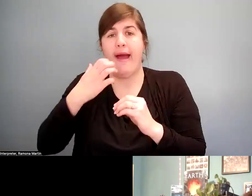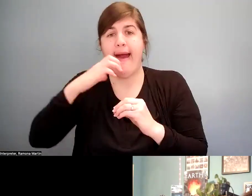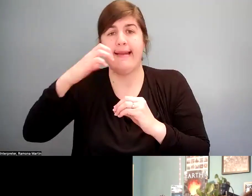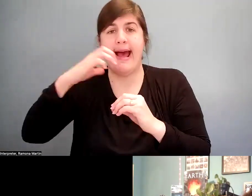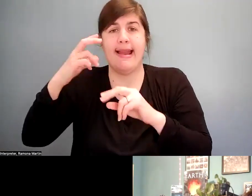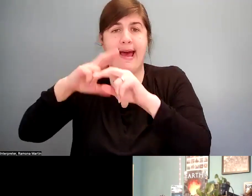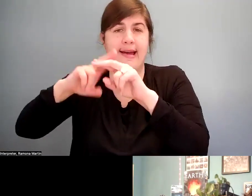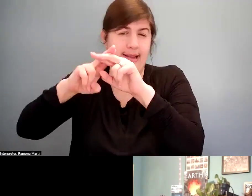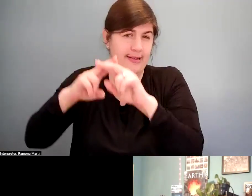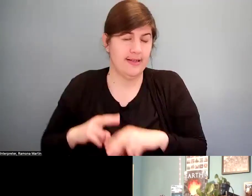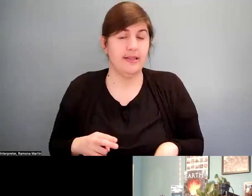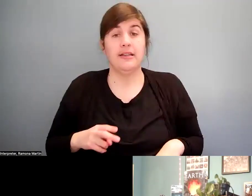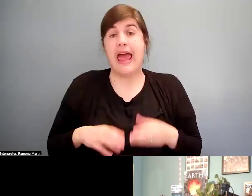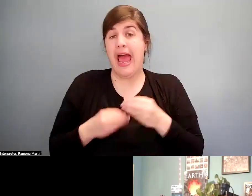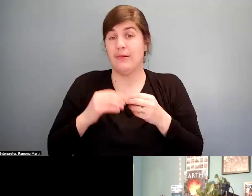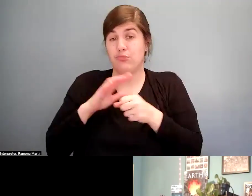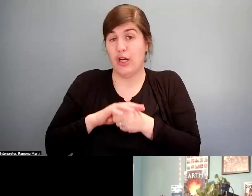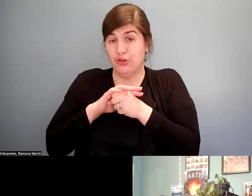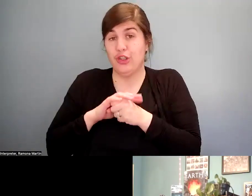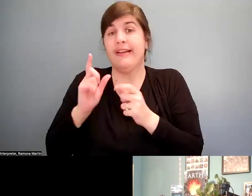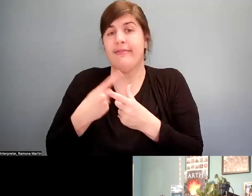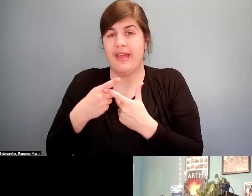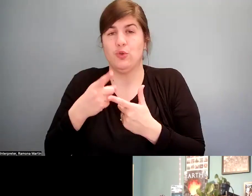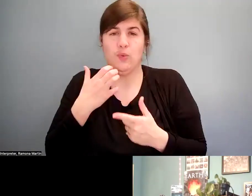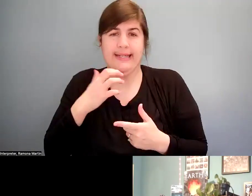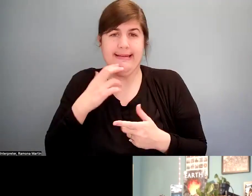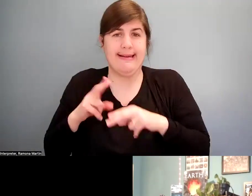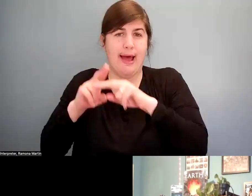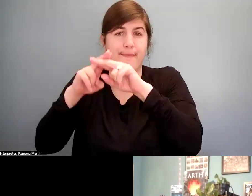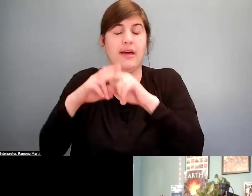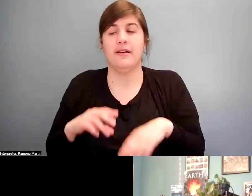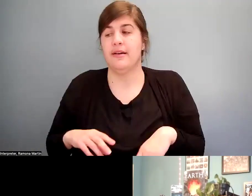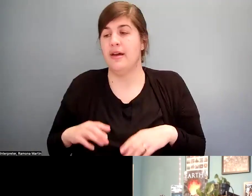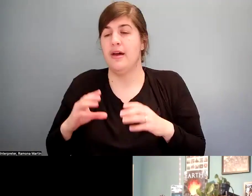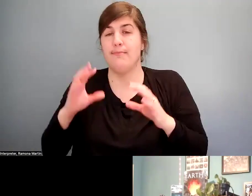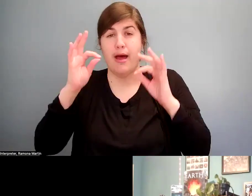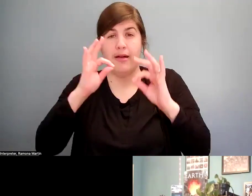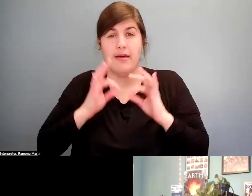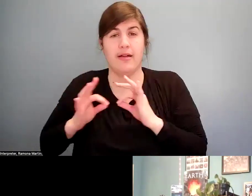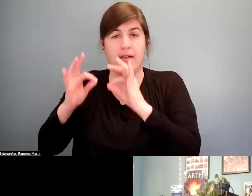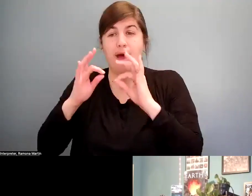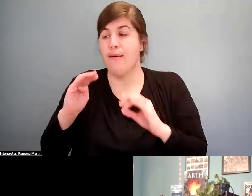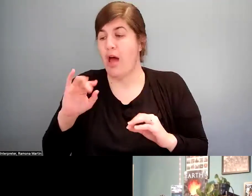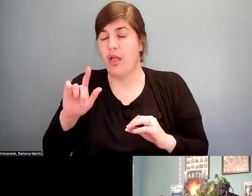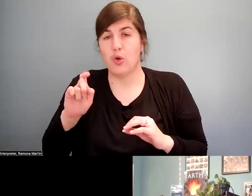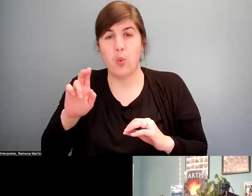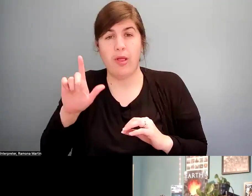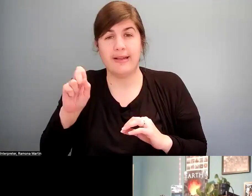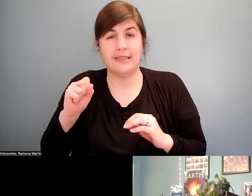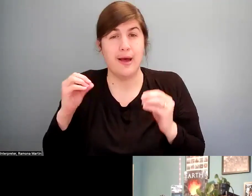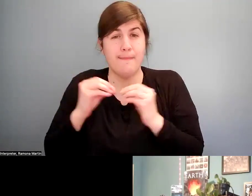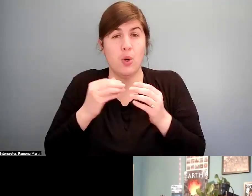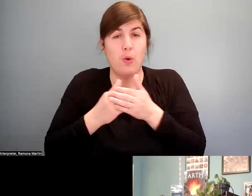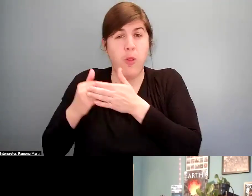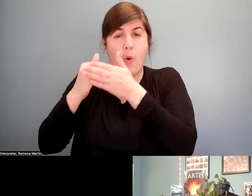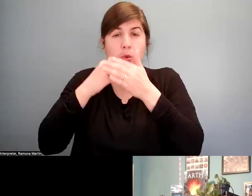to something, you also heat it up because those molecules are getting closer together, all those atoms, and there's lots of energy